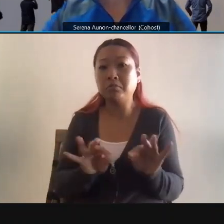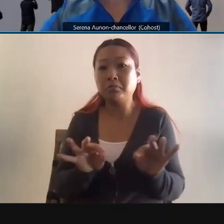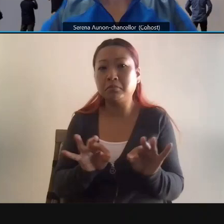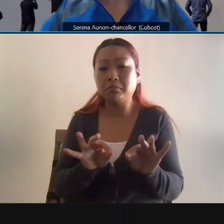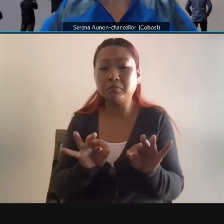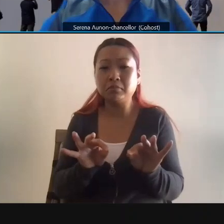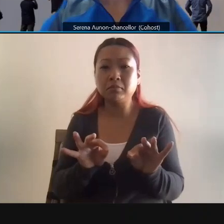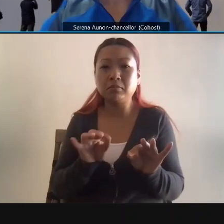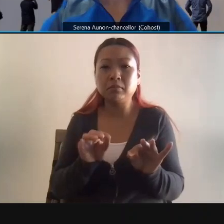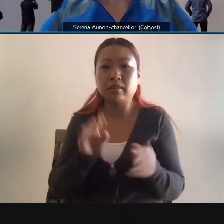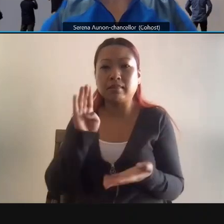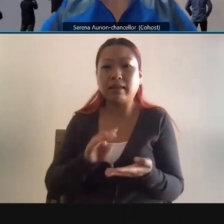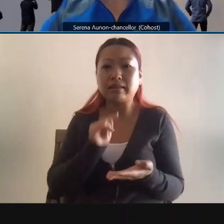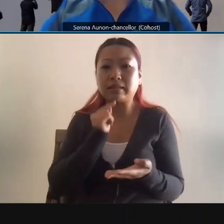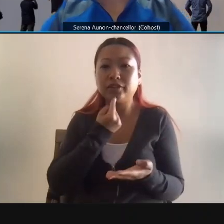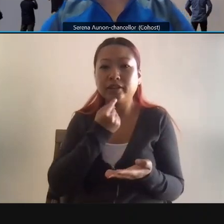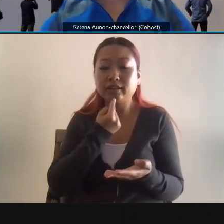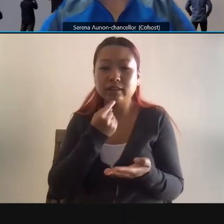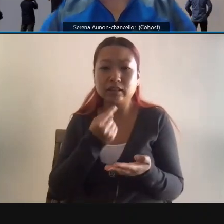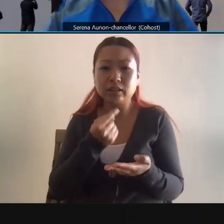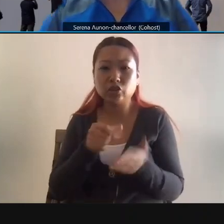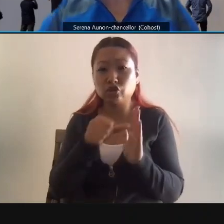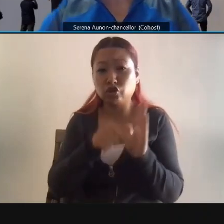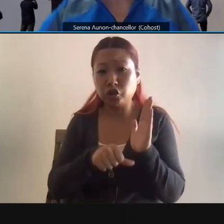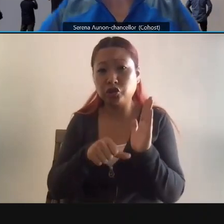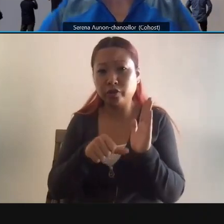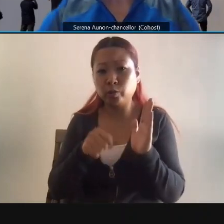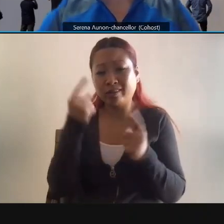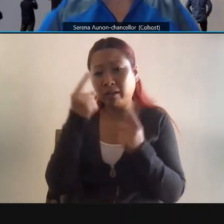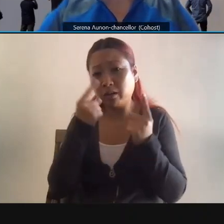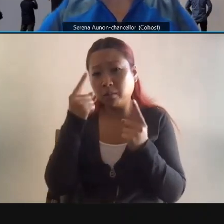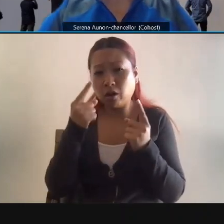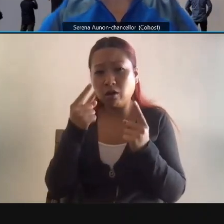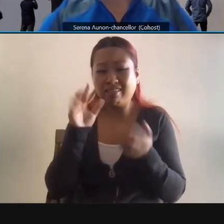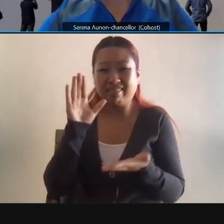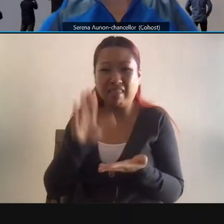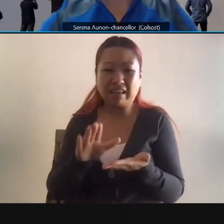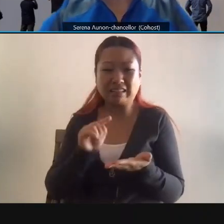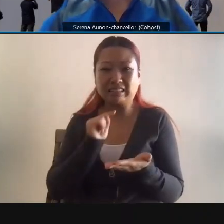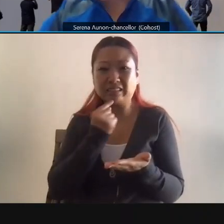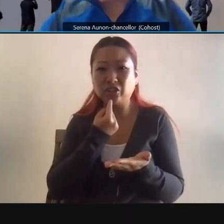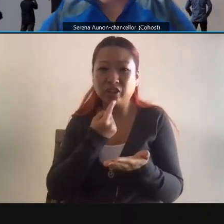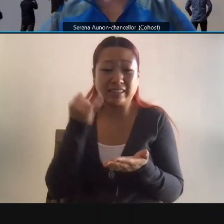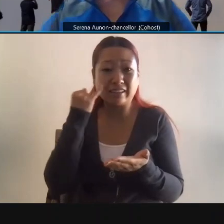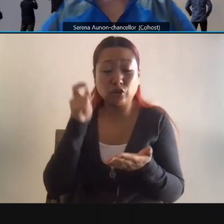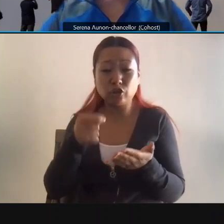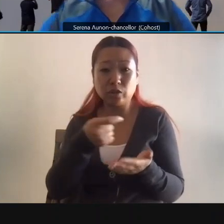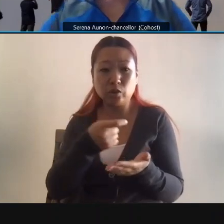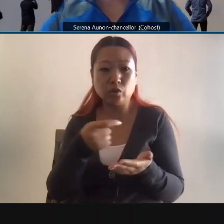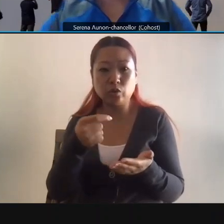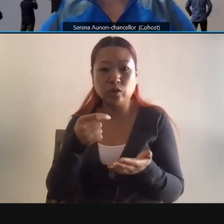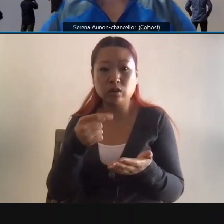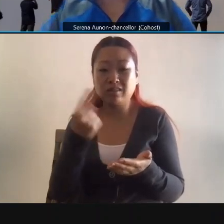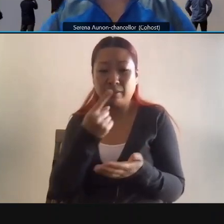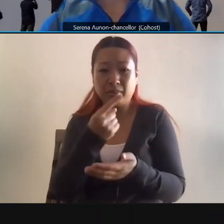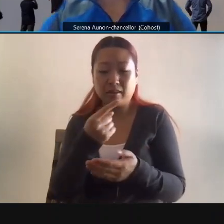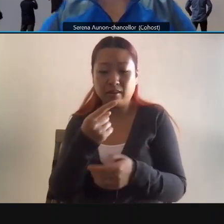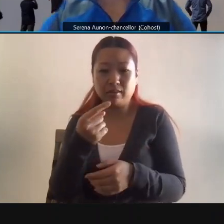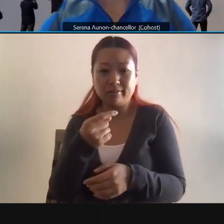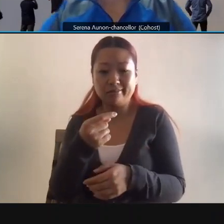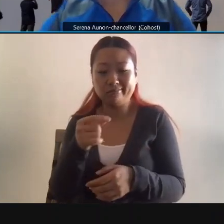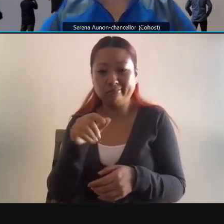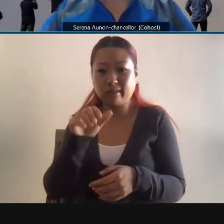field, you know what I mean, but it's just not something as invasive. But if you had to drain an abscess somewhere or